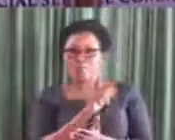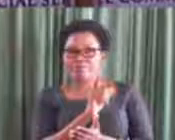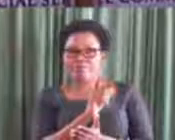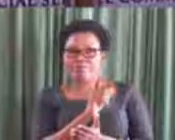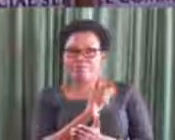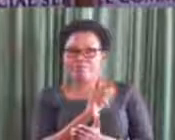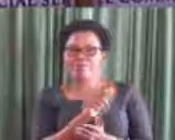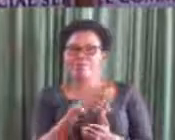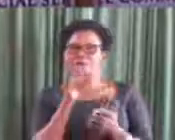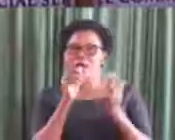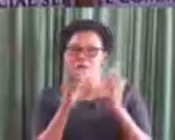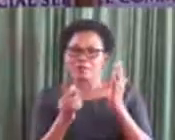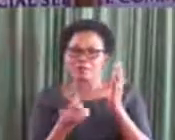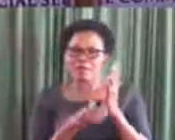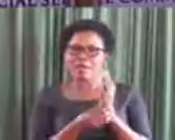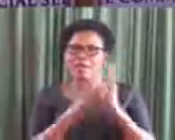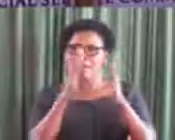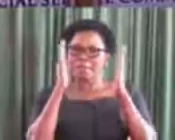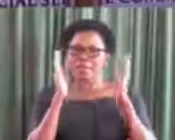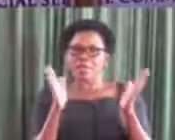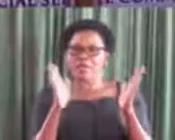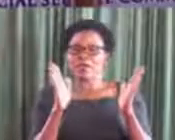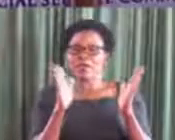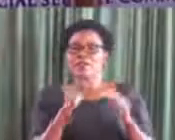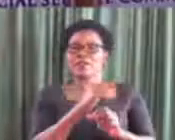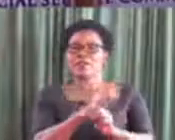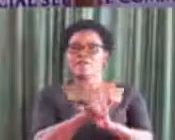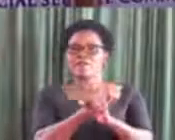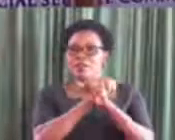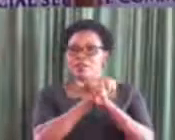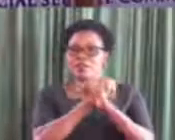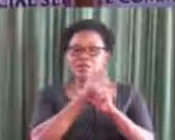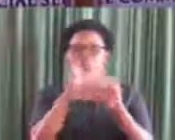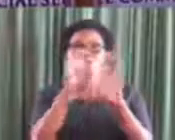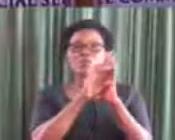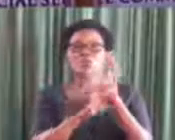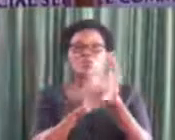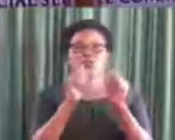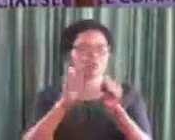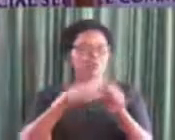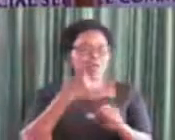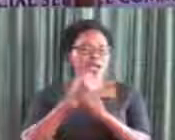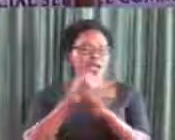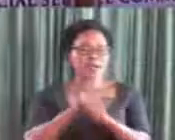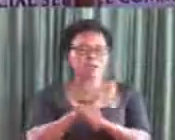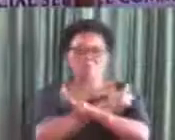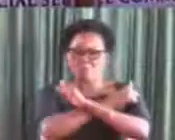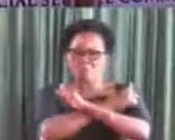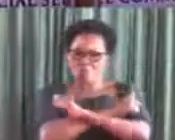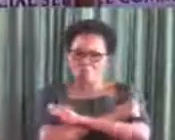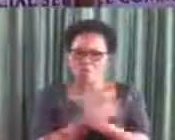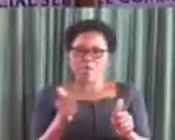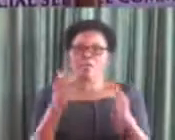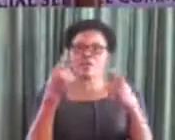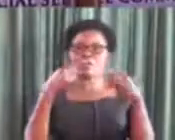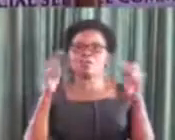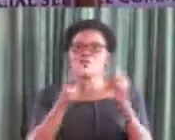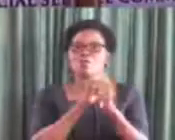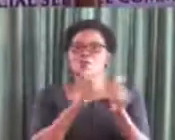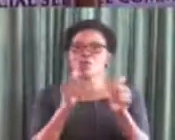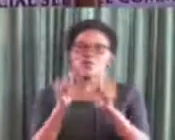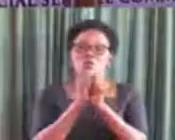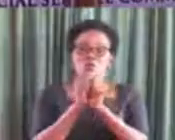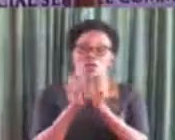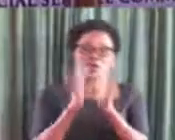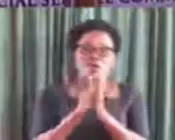landmark case defending the Constitution, which I did successfully together with